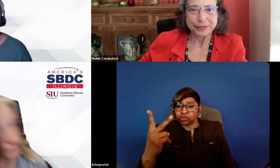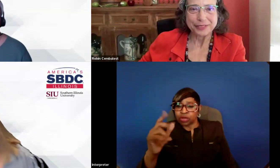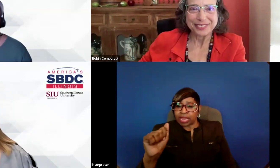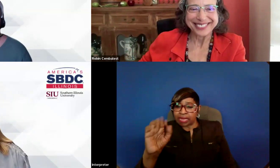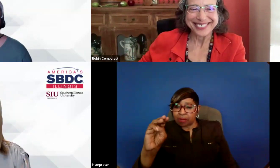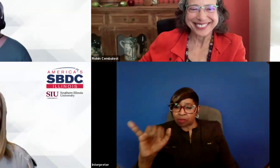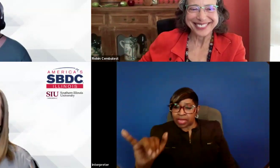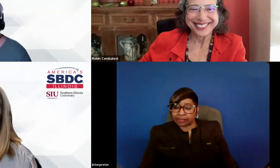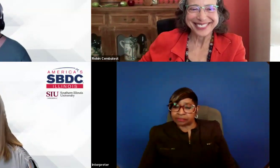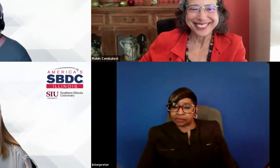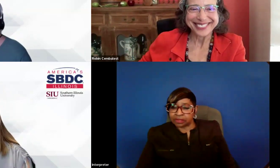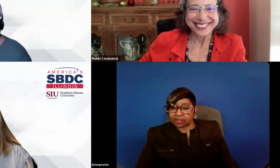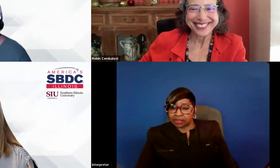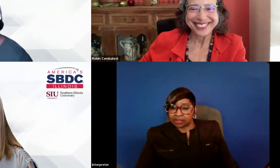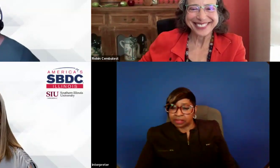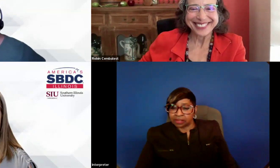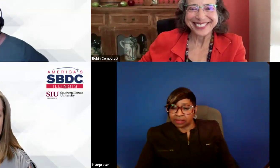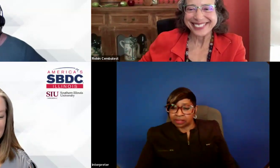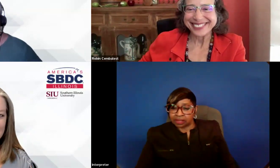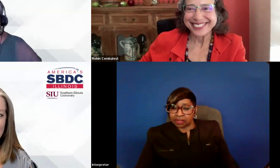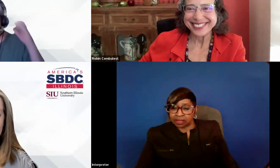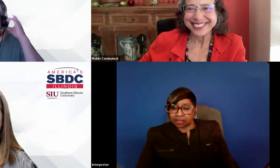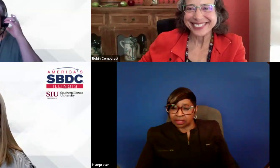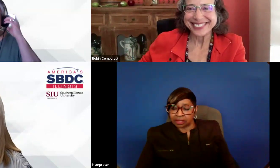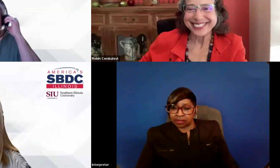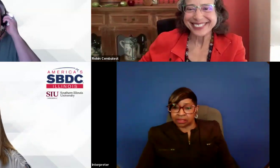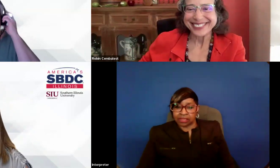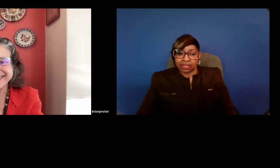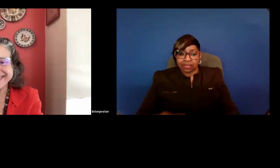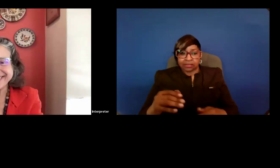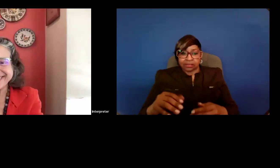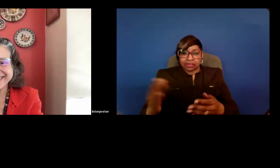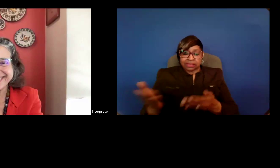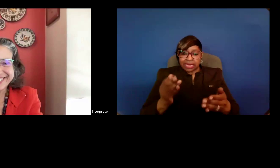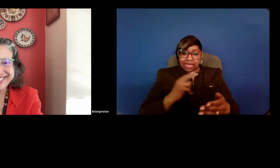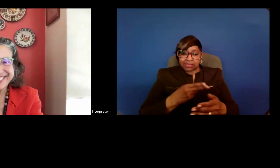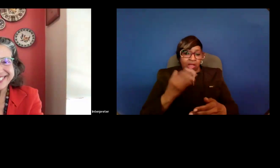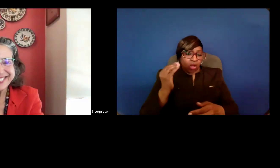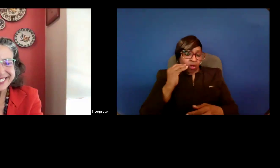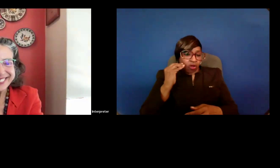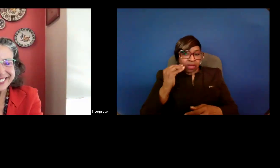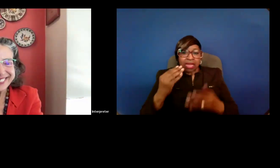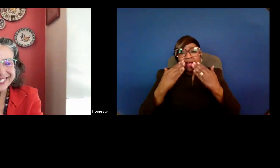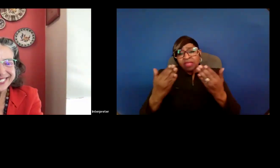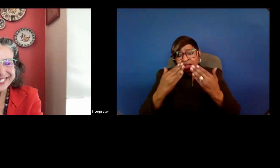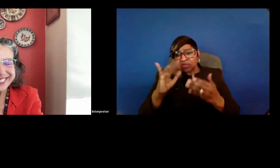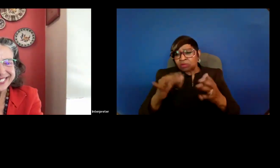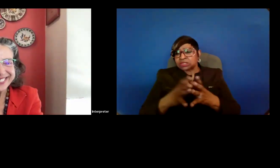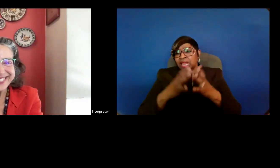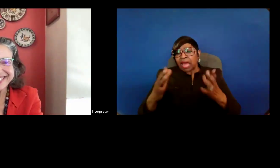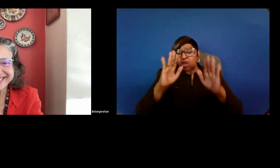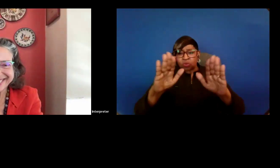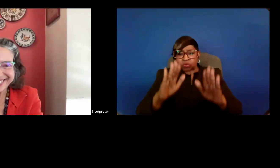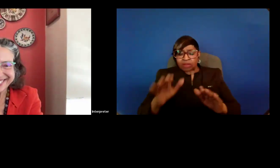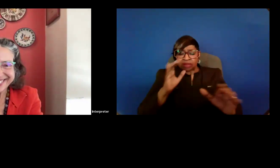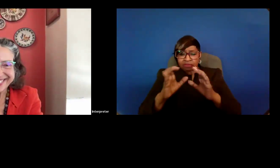and to take us home. Thank you so much, Jess, and thank you, Robin. That was great. A lot of great conversation going on in the chat.